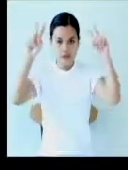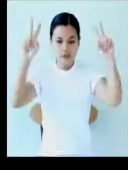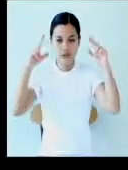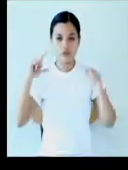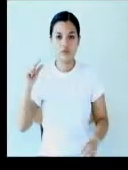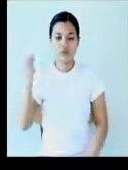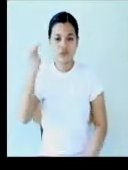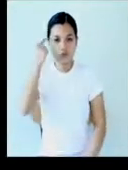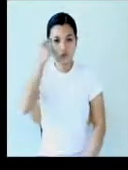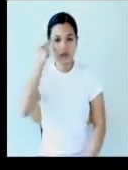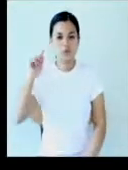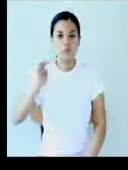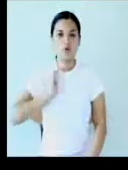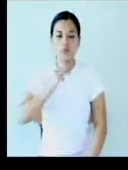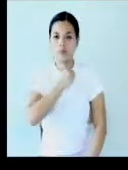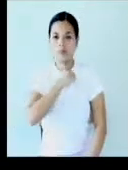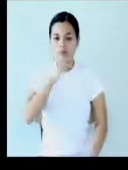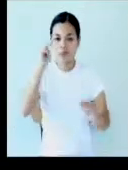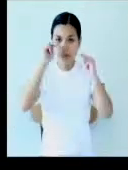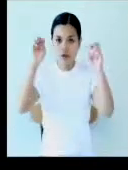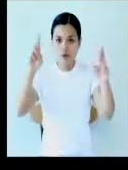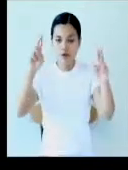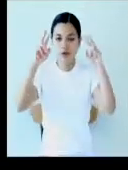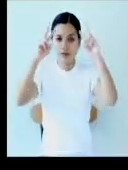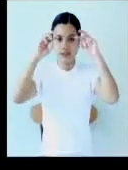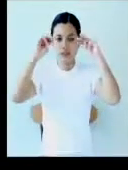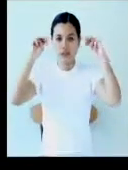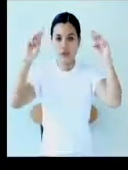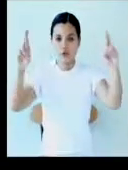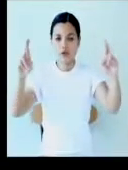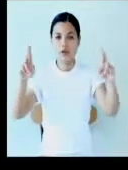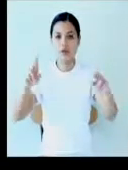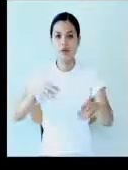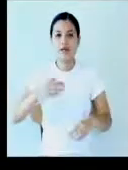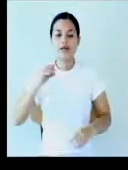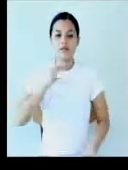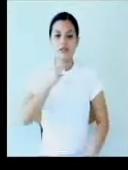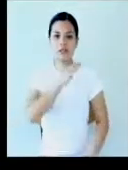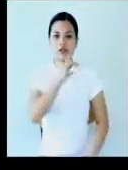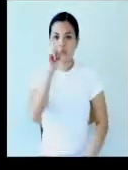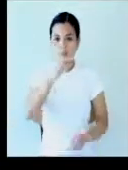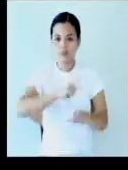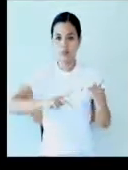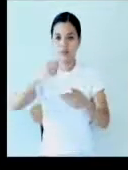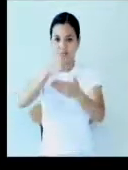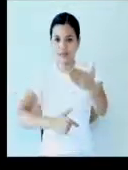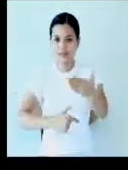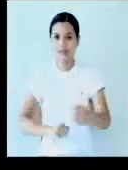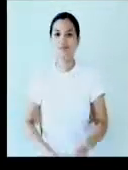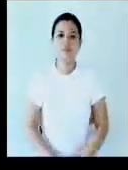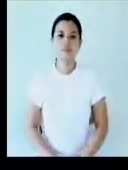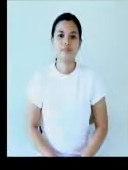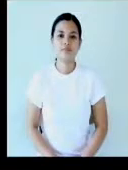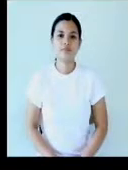Vice Governor, Board Member, Mayor, Vice Mayor, Councilor, and 1 party list.